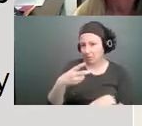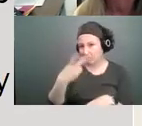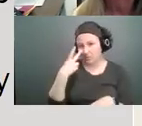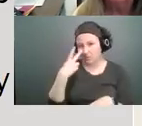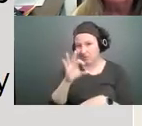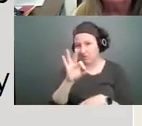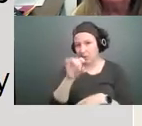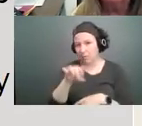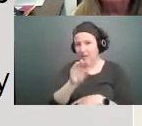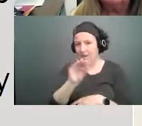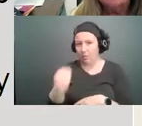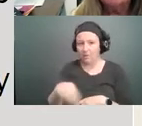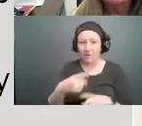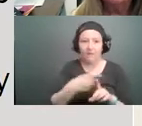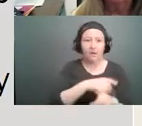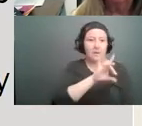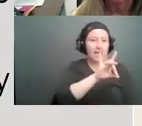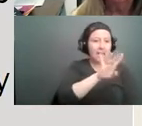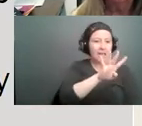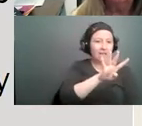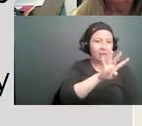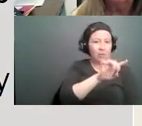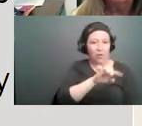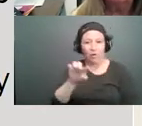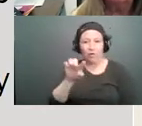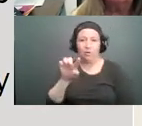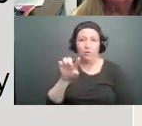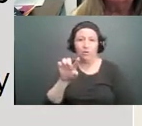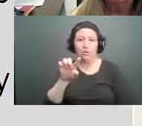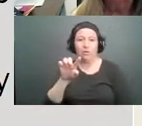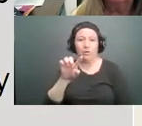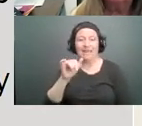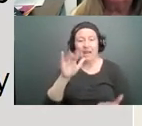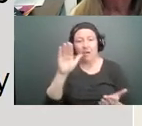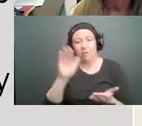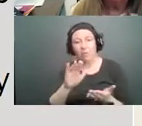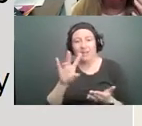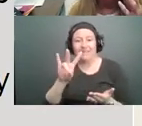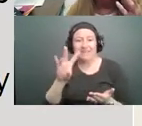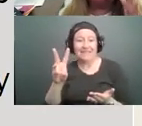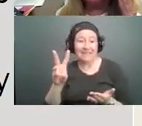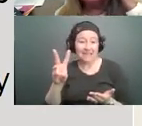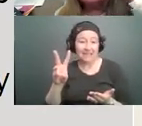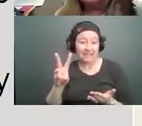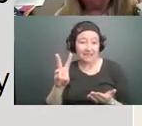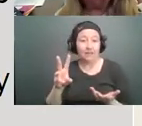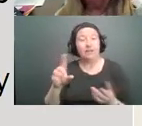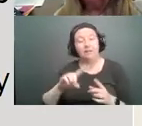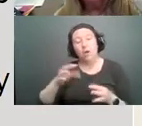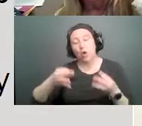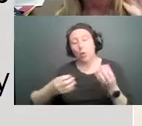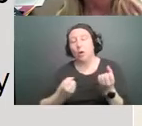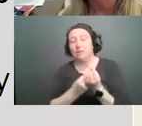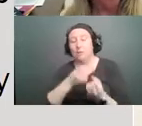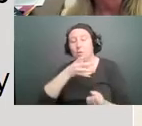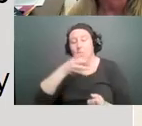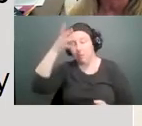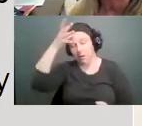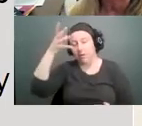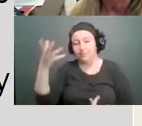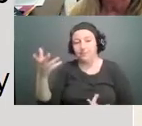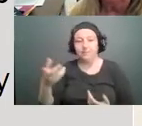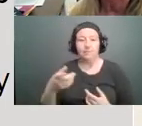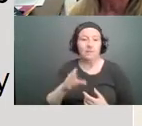represented from 84 to 76. Then again, help for the parent. The BIP